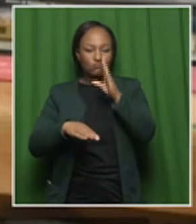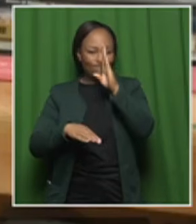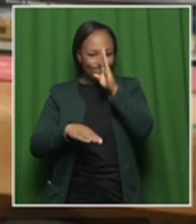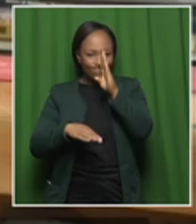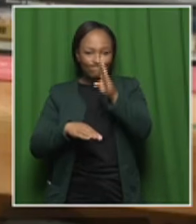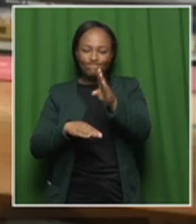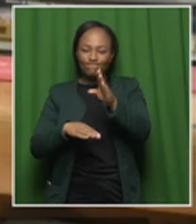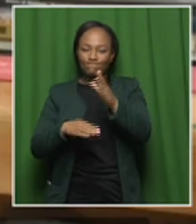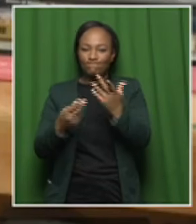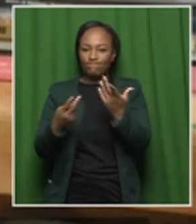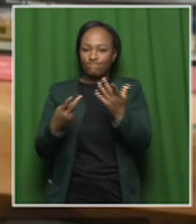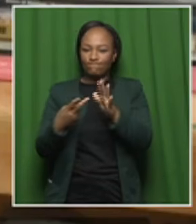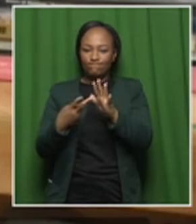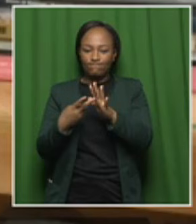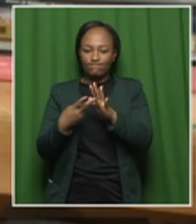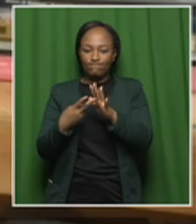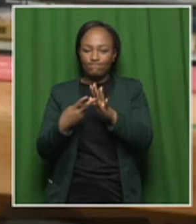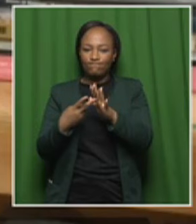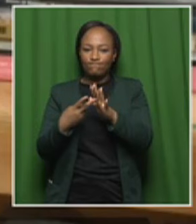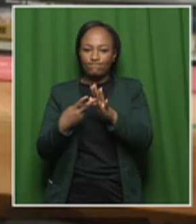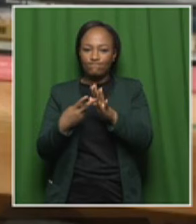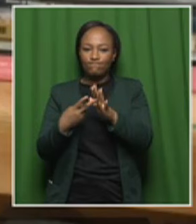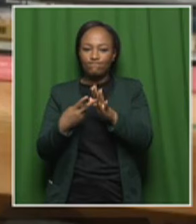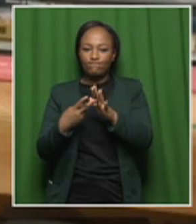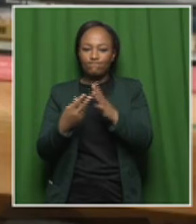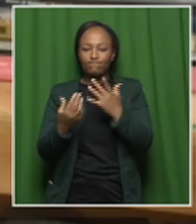and inquire